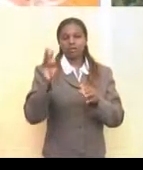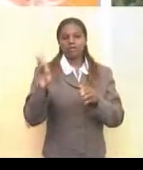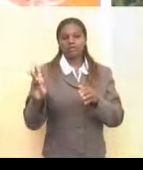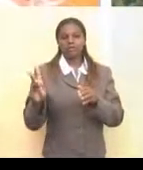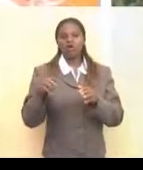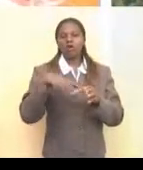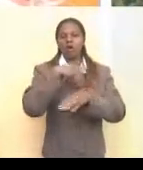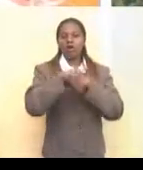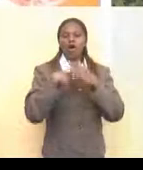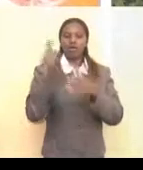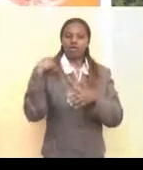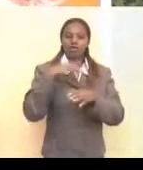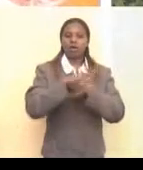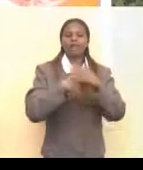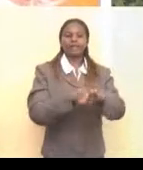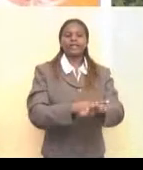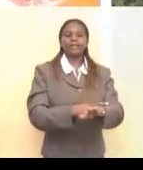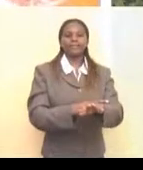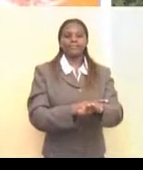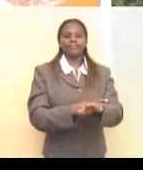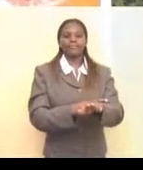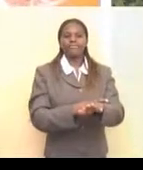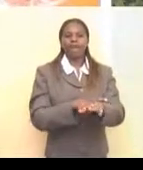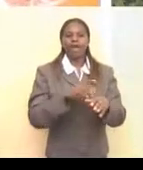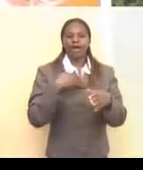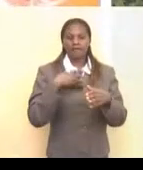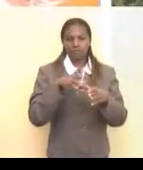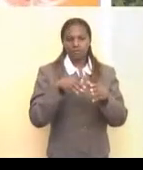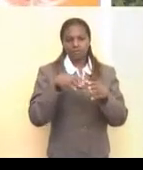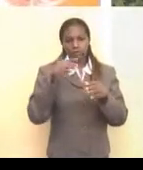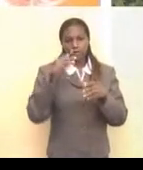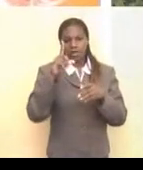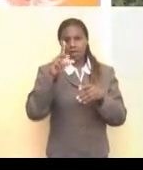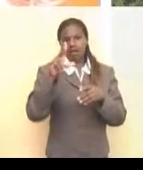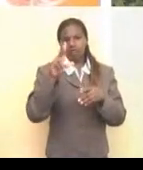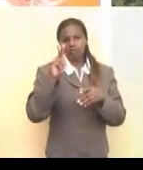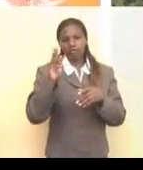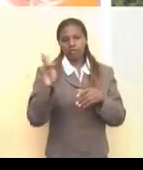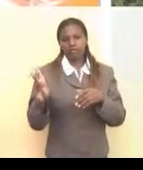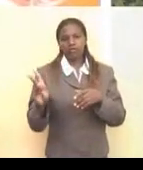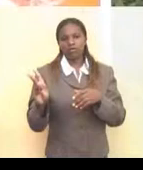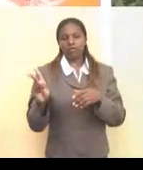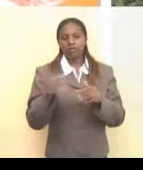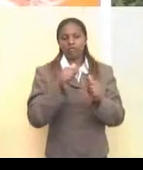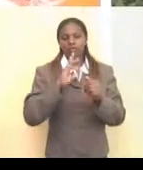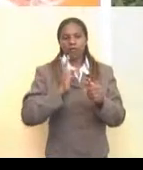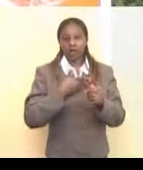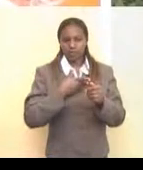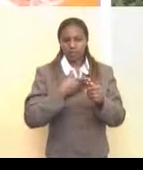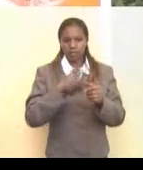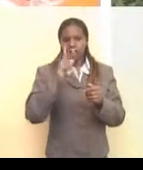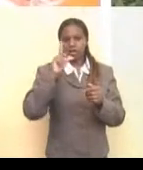LR24, all legal, all the time. And we came up now with the concept of L24. And for us,